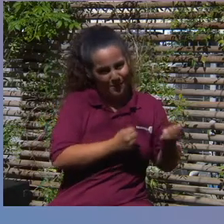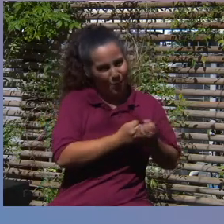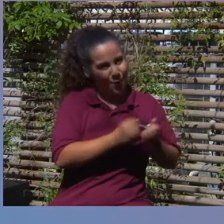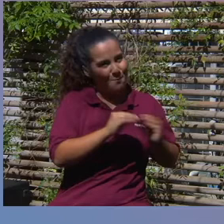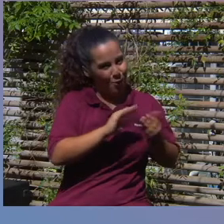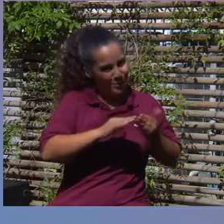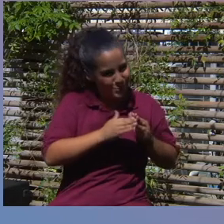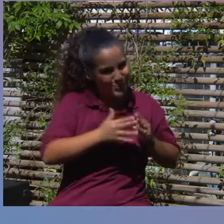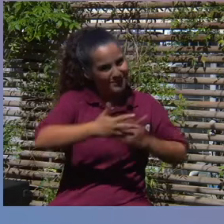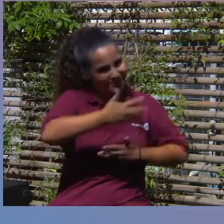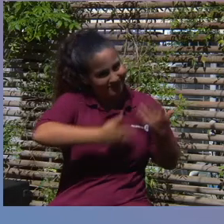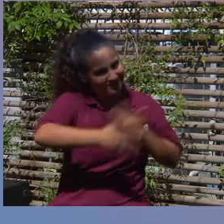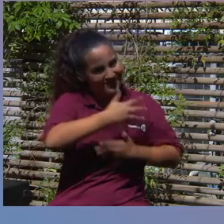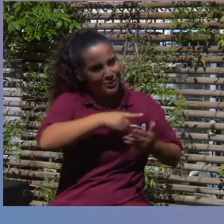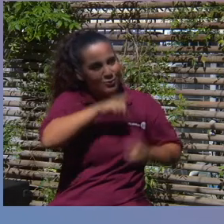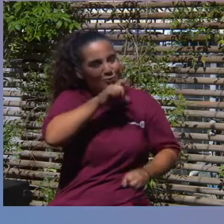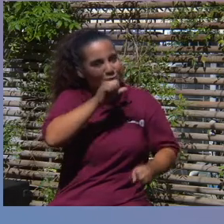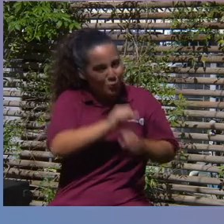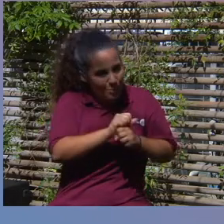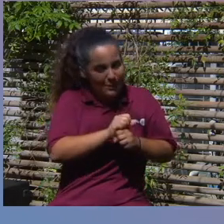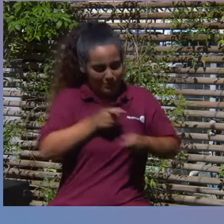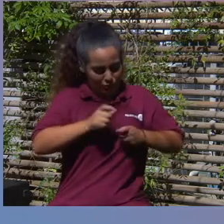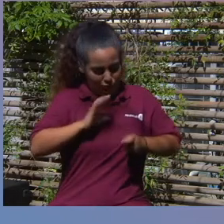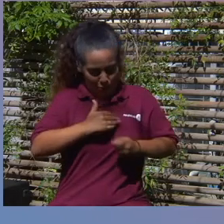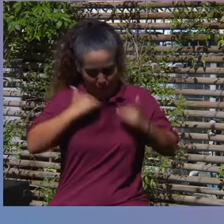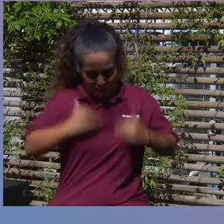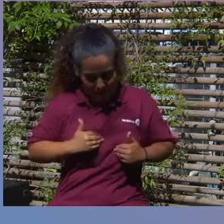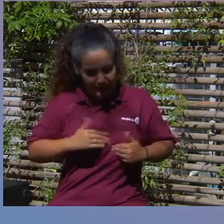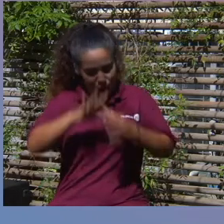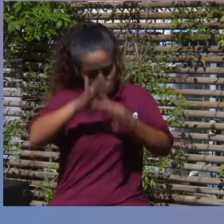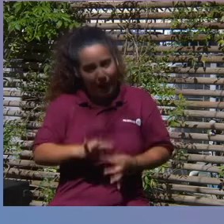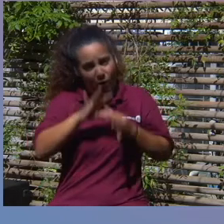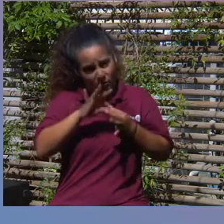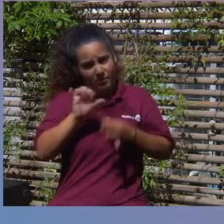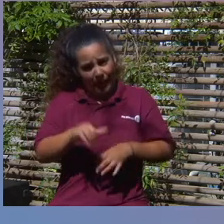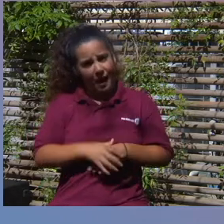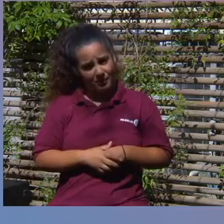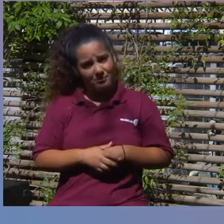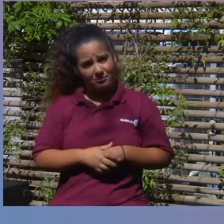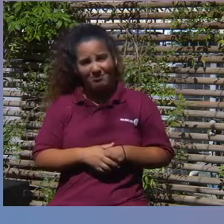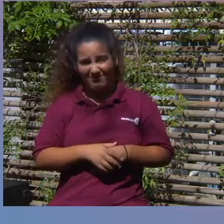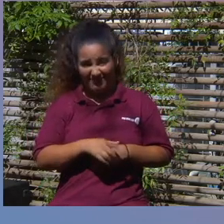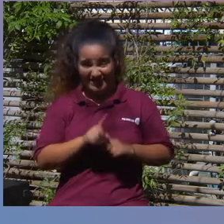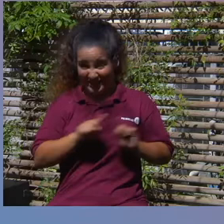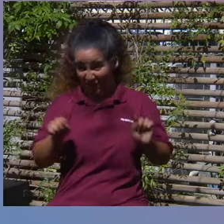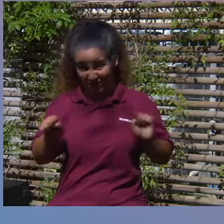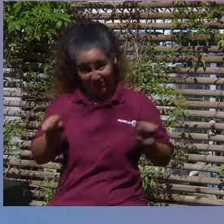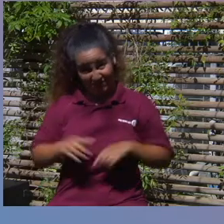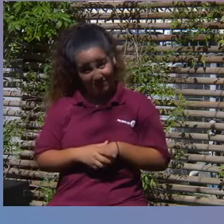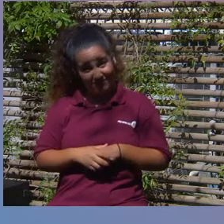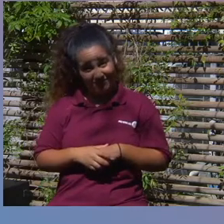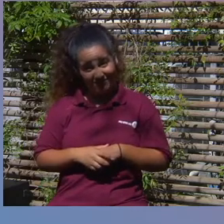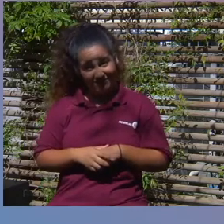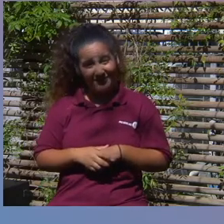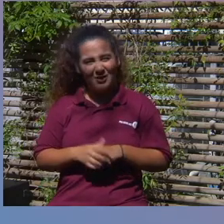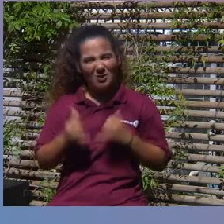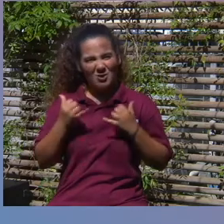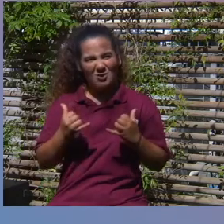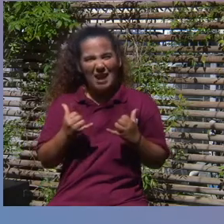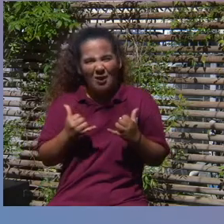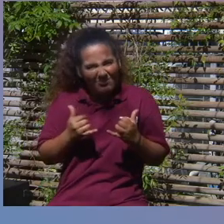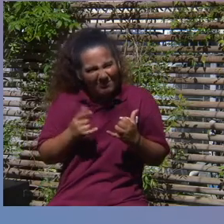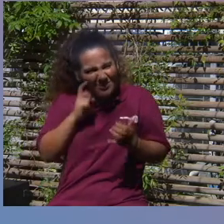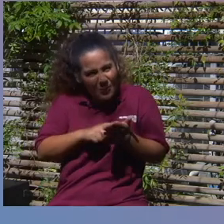community to help us really regulate ourselves and ground ourselves. And that looks like a lot of different things for different people. You know what I mean? So I just holding up those